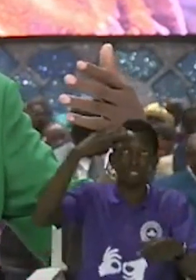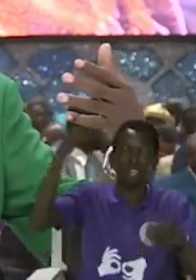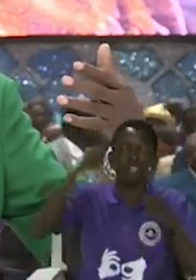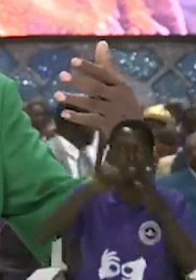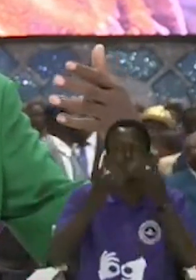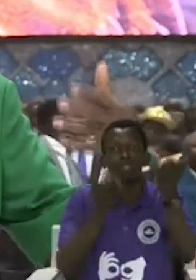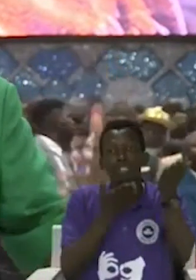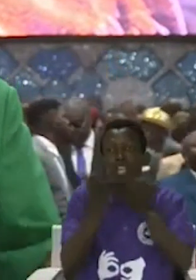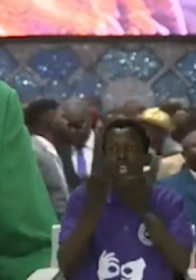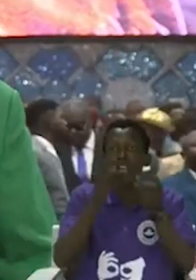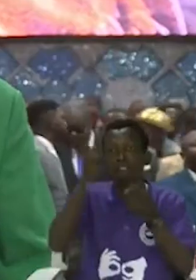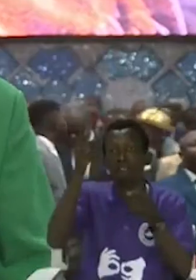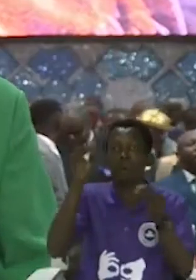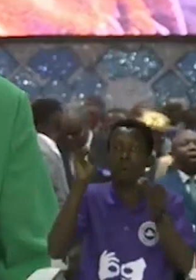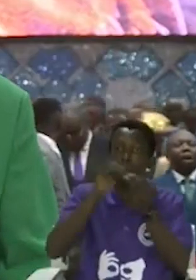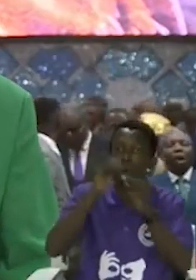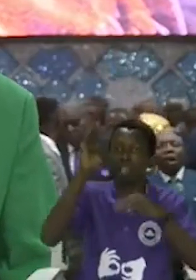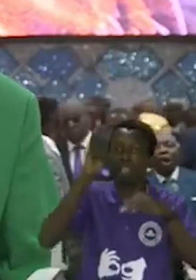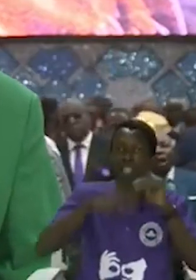more than ever before.